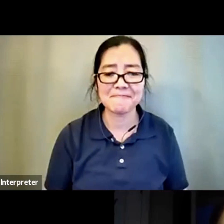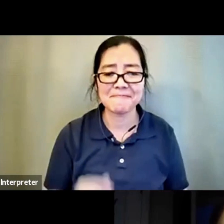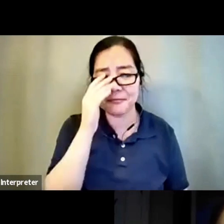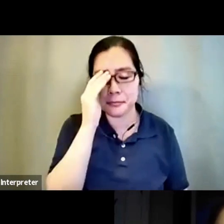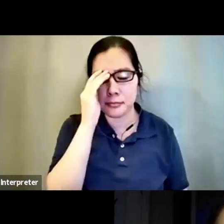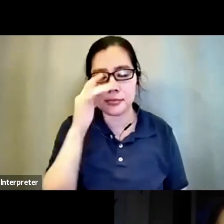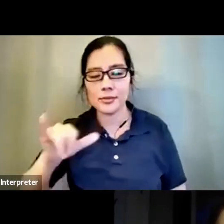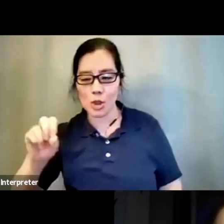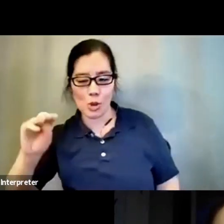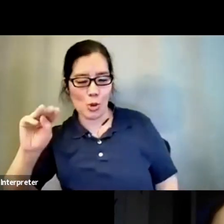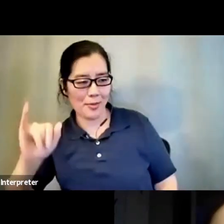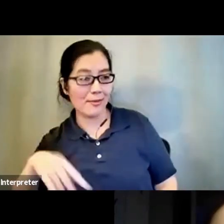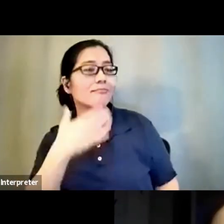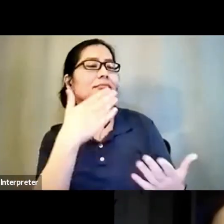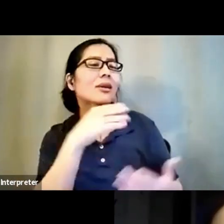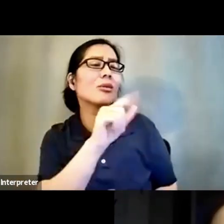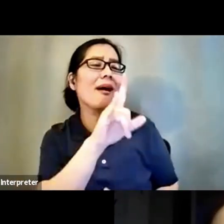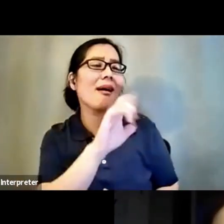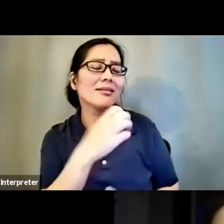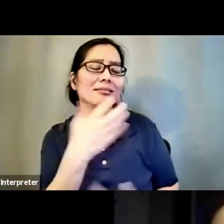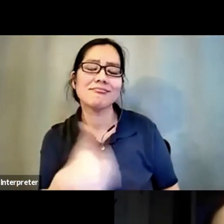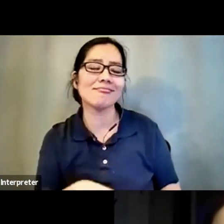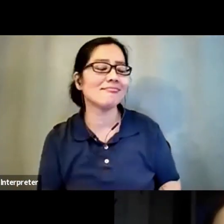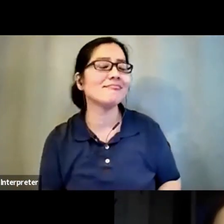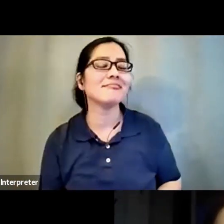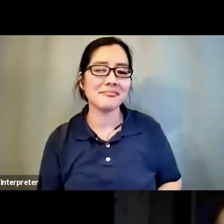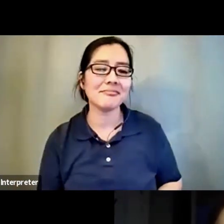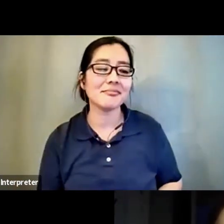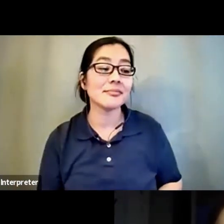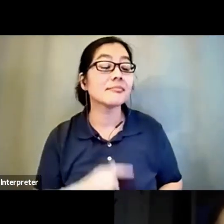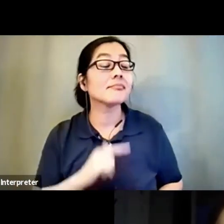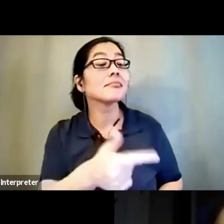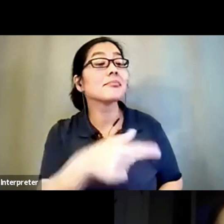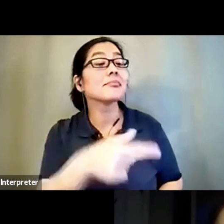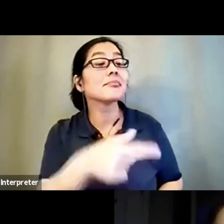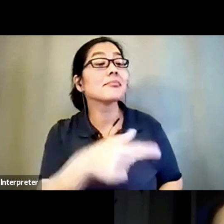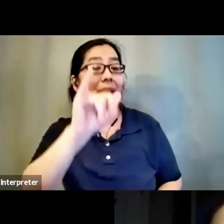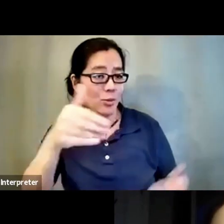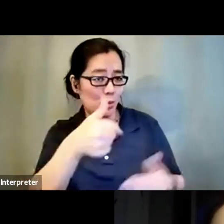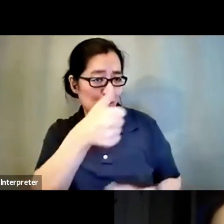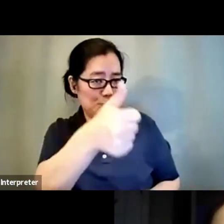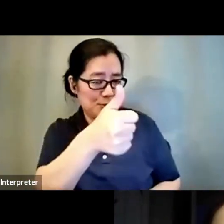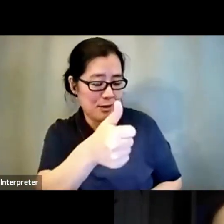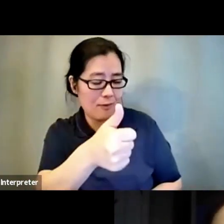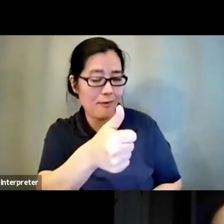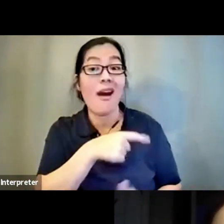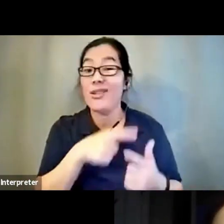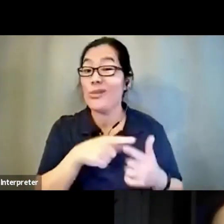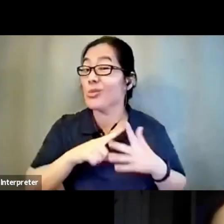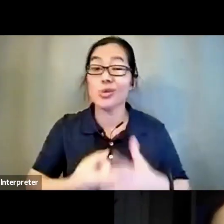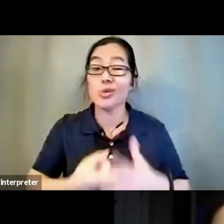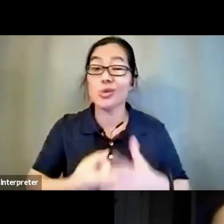Thank you, Alice. So Patty, I'll ask you to introduce yourself, and then we're going to kick off the conversation. I